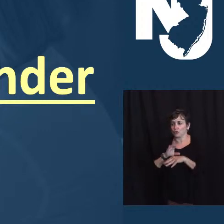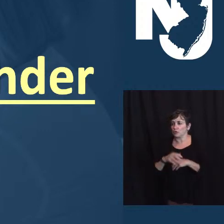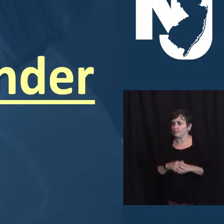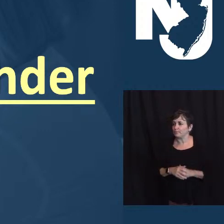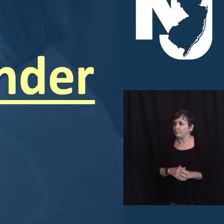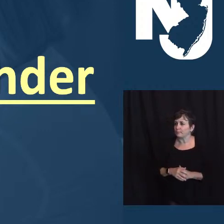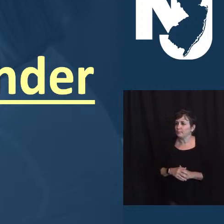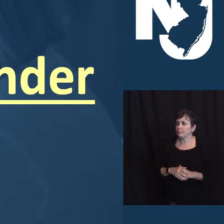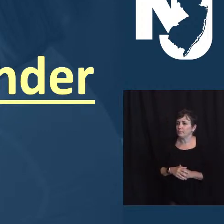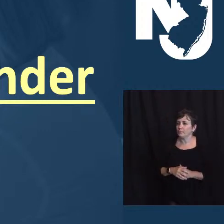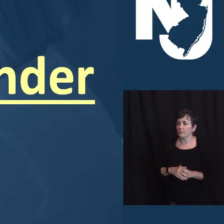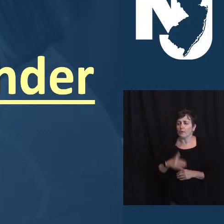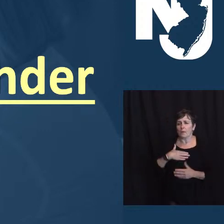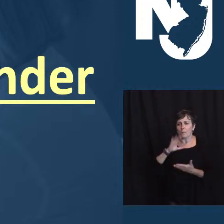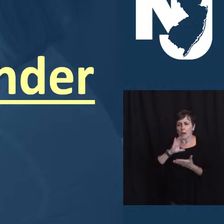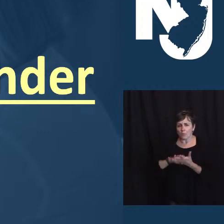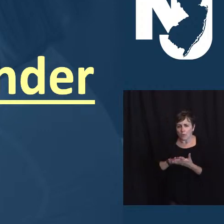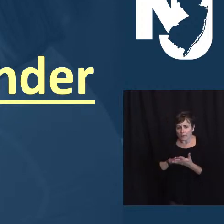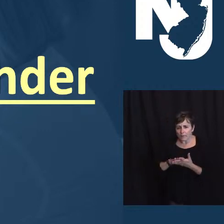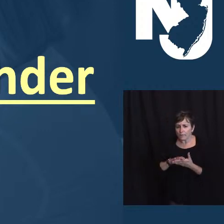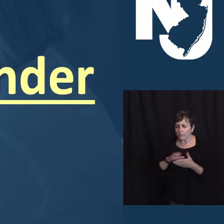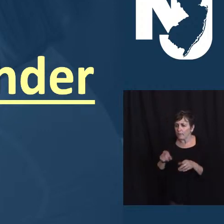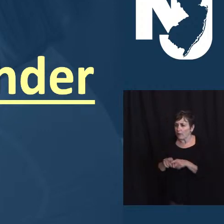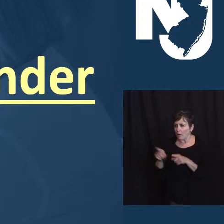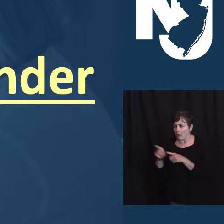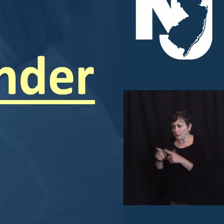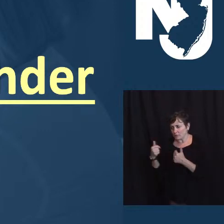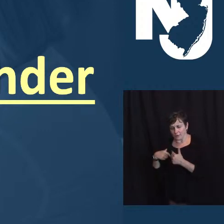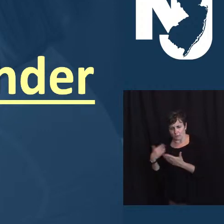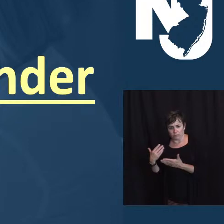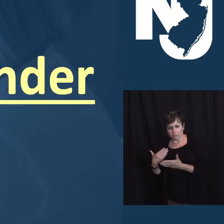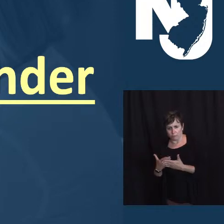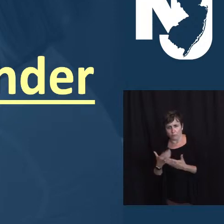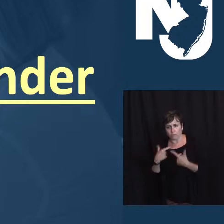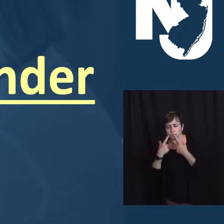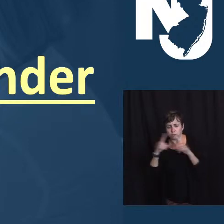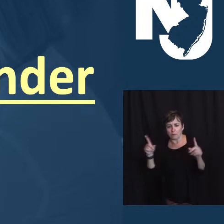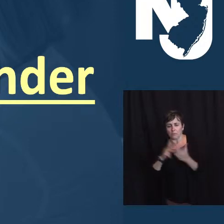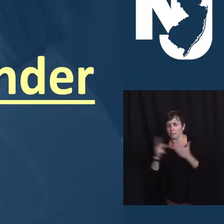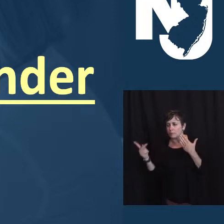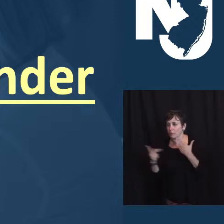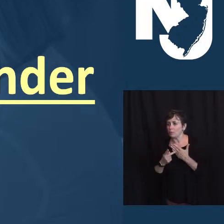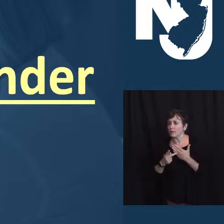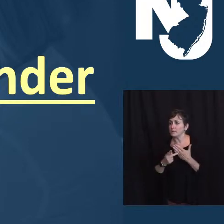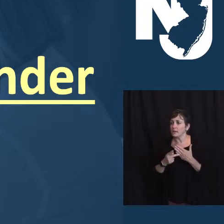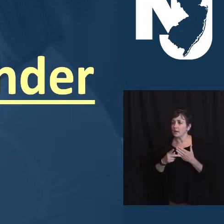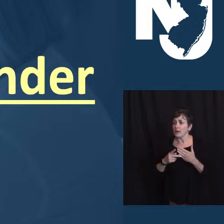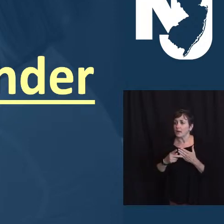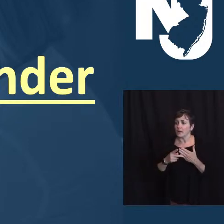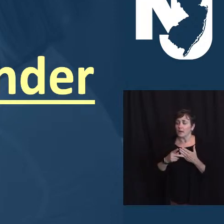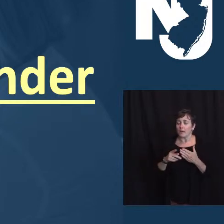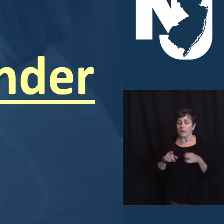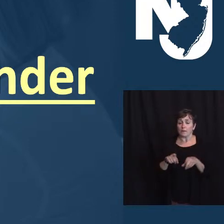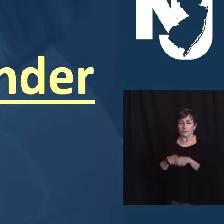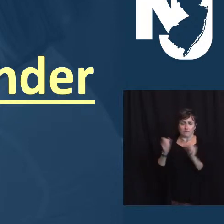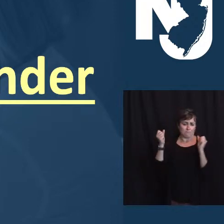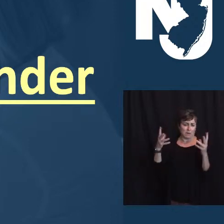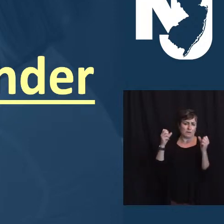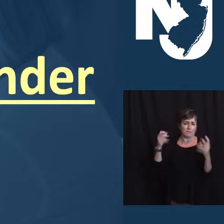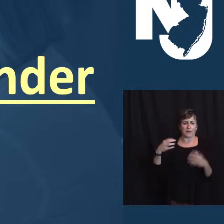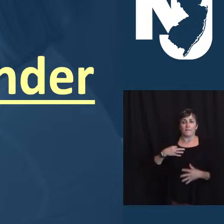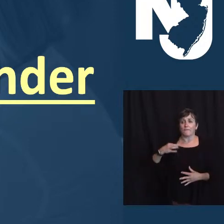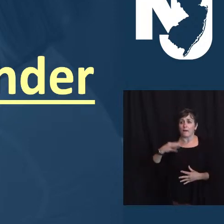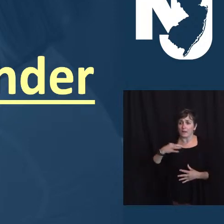was. They're also really successful programs. And as I mentioned a few minutes ago, we have an army of community volunteers knocking on